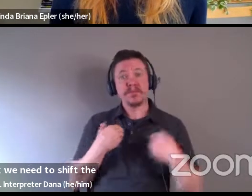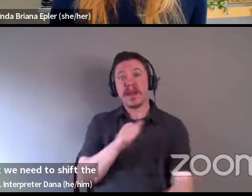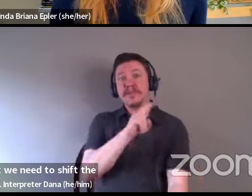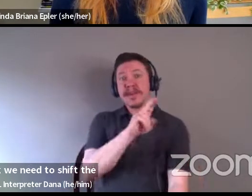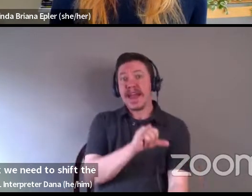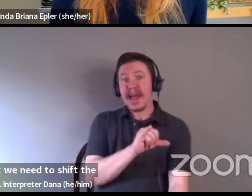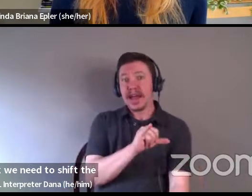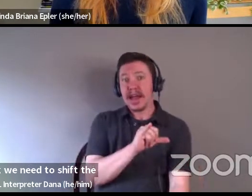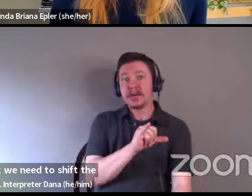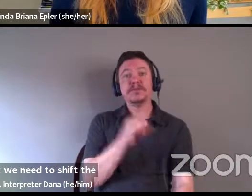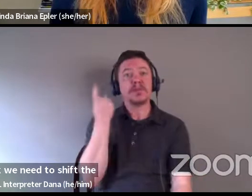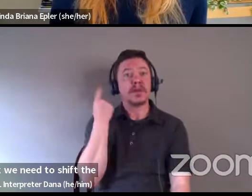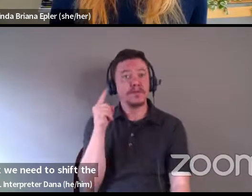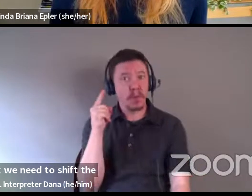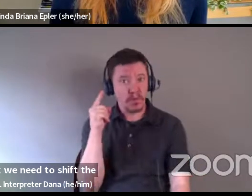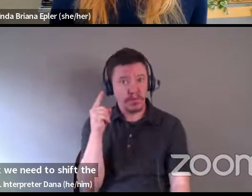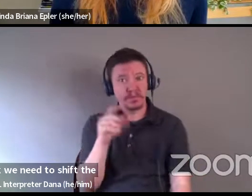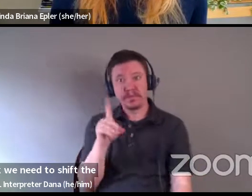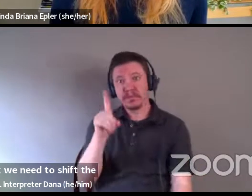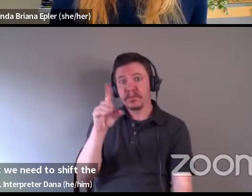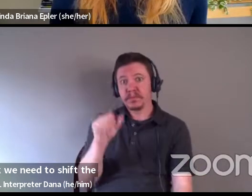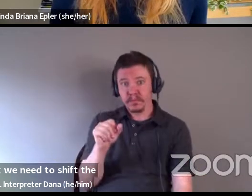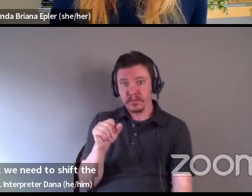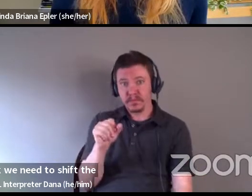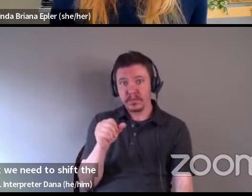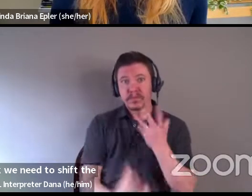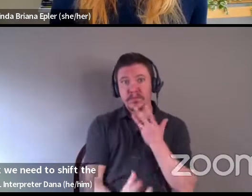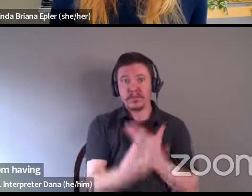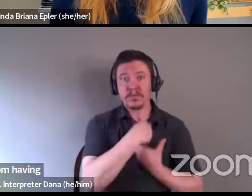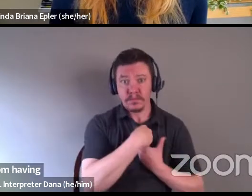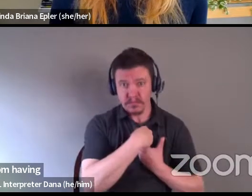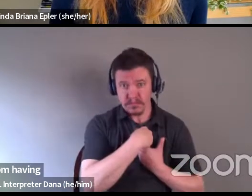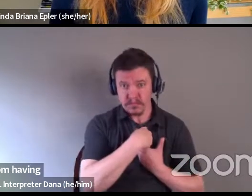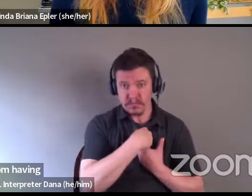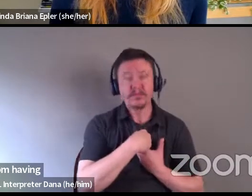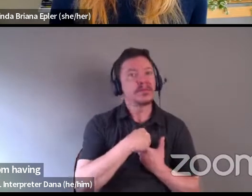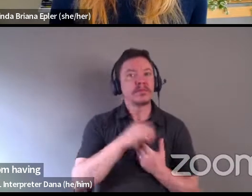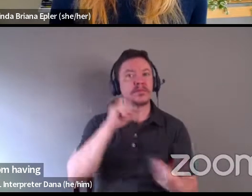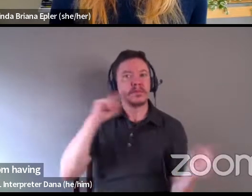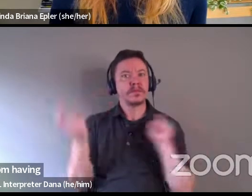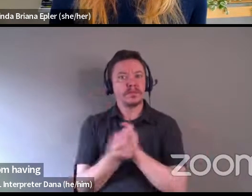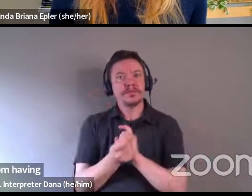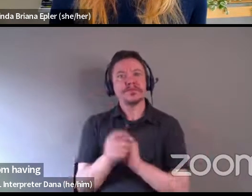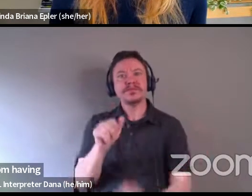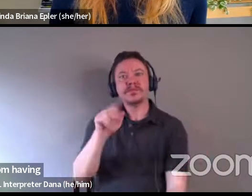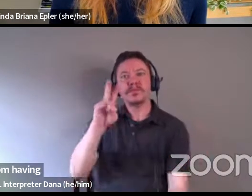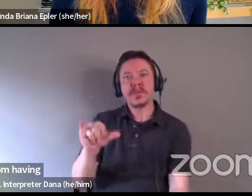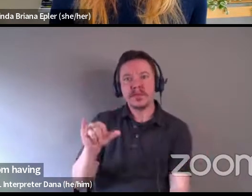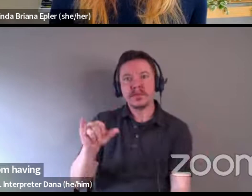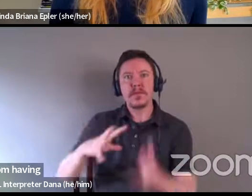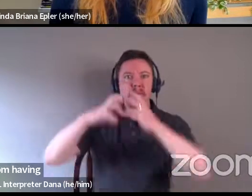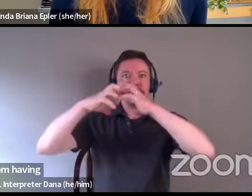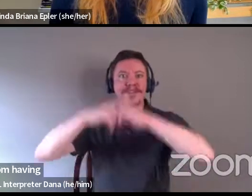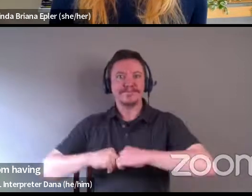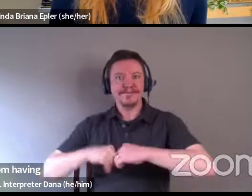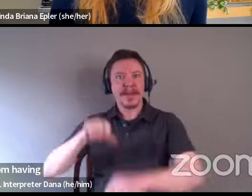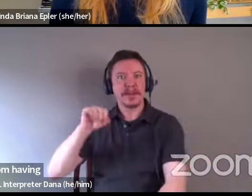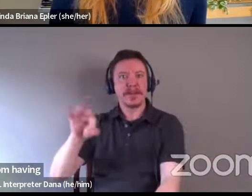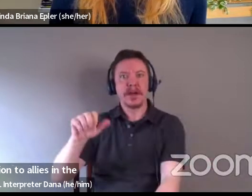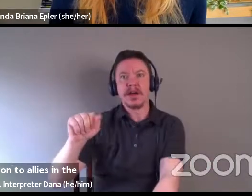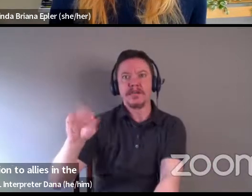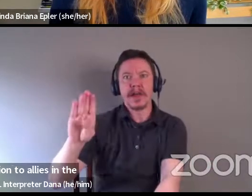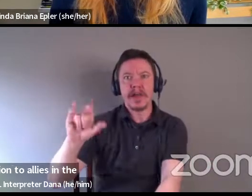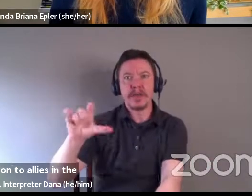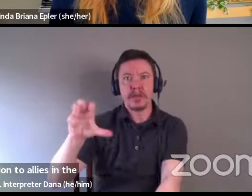allies for disability inclusion to allies in the dismantling of ableism,